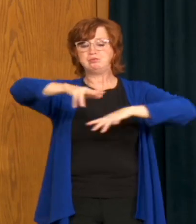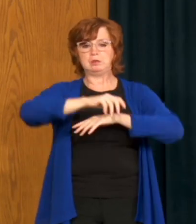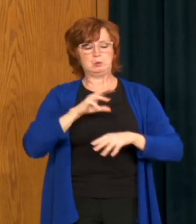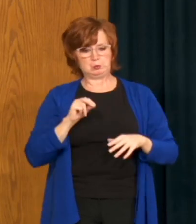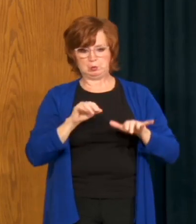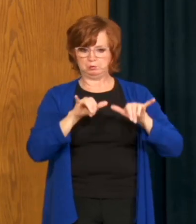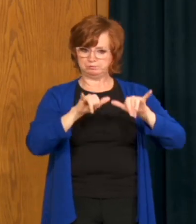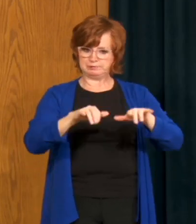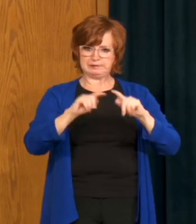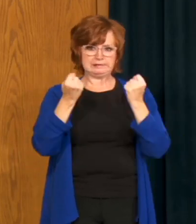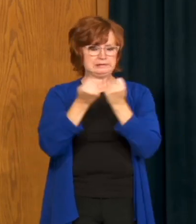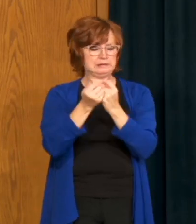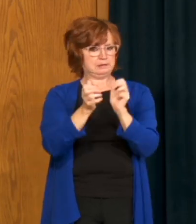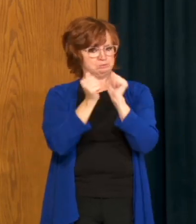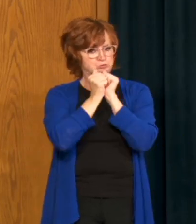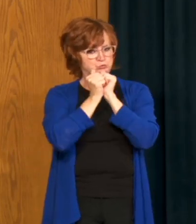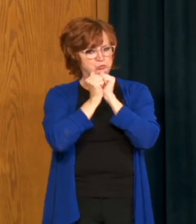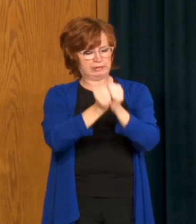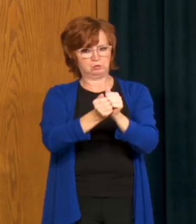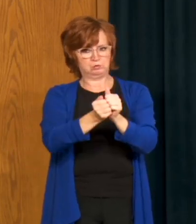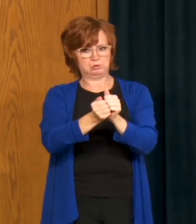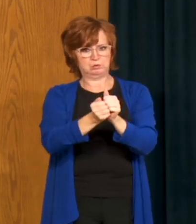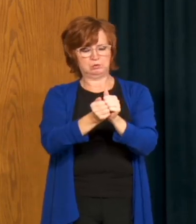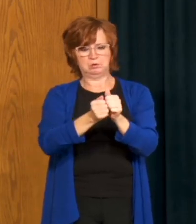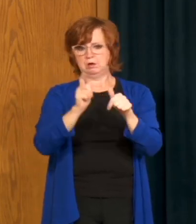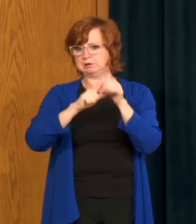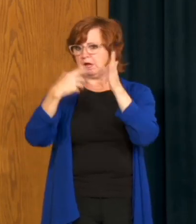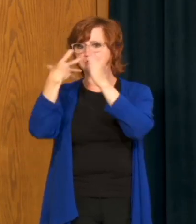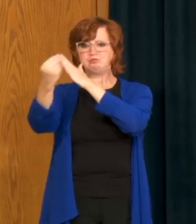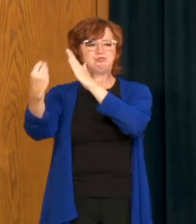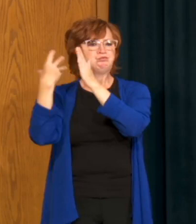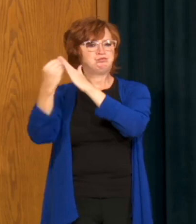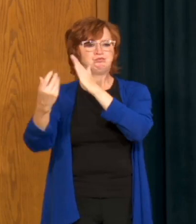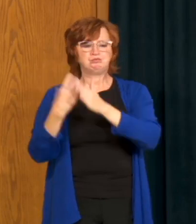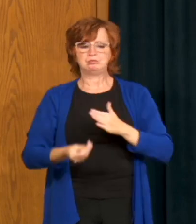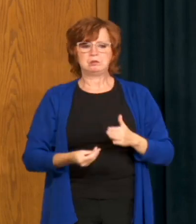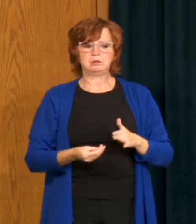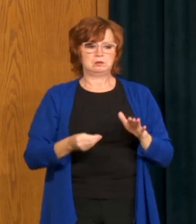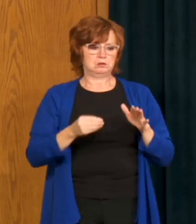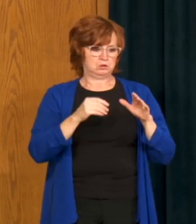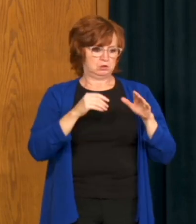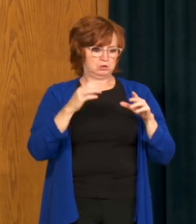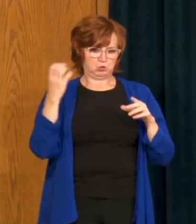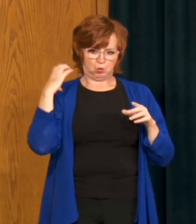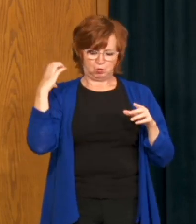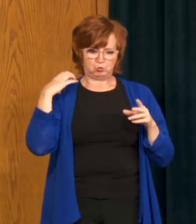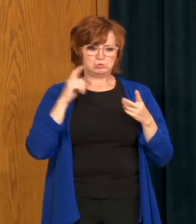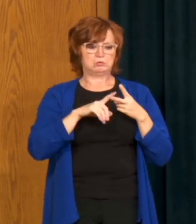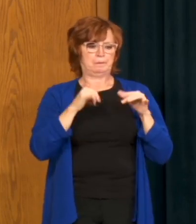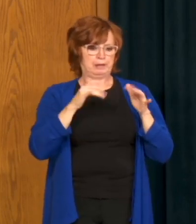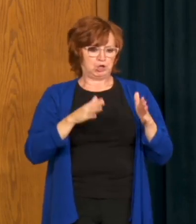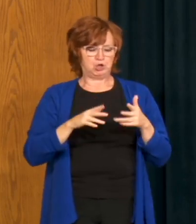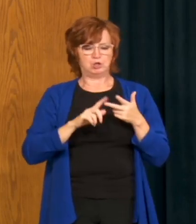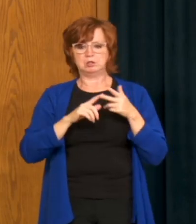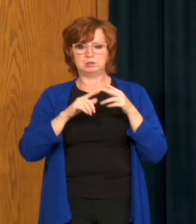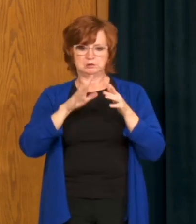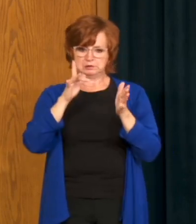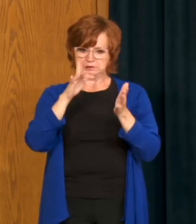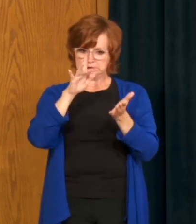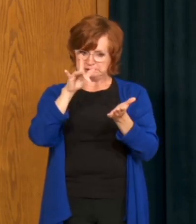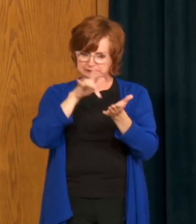as coaches, as players, as team support staff. So wherever this hub city occurs, if the federal